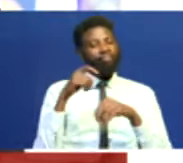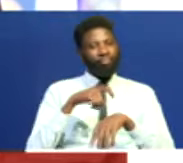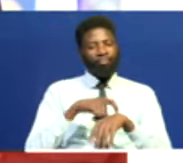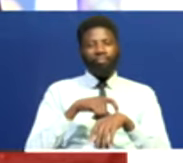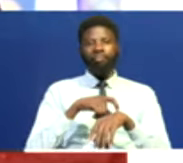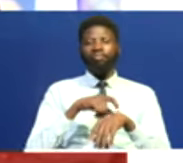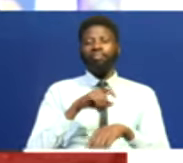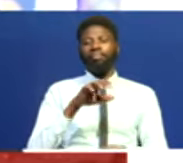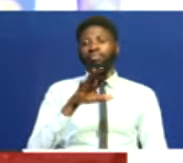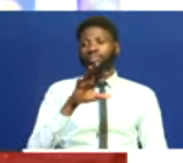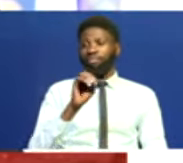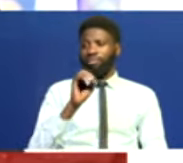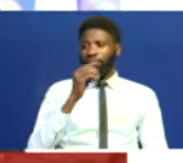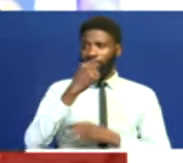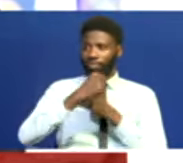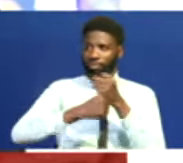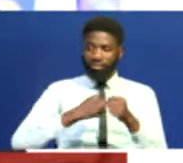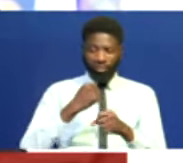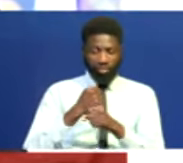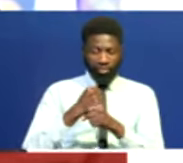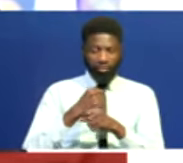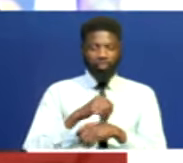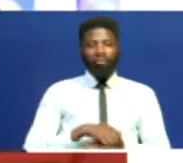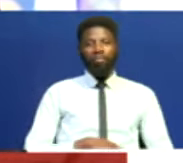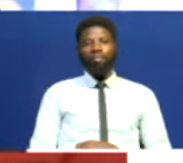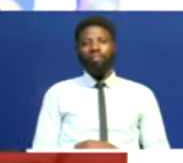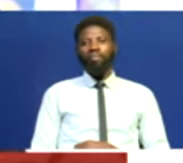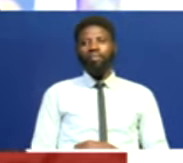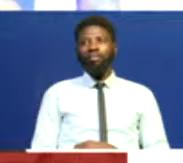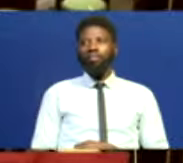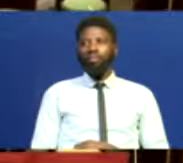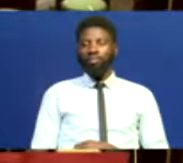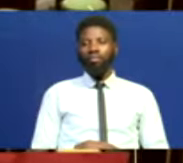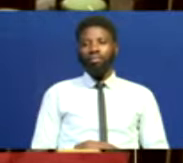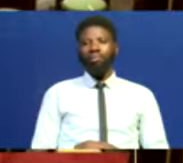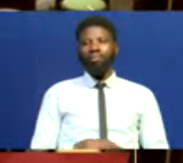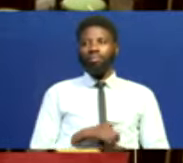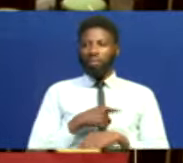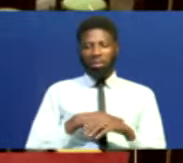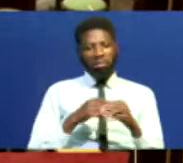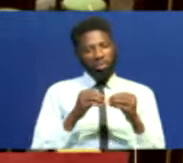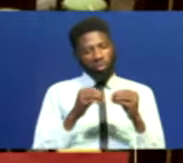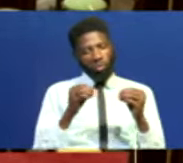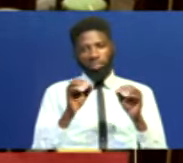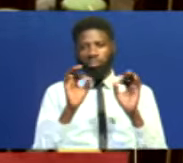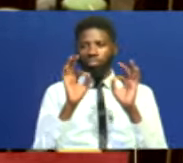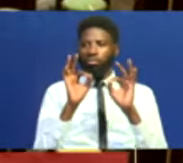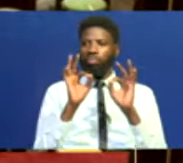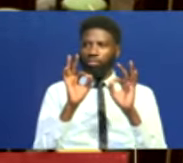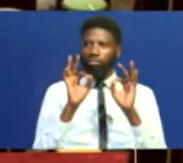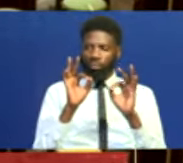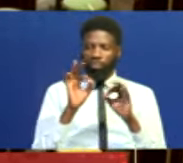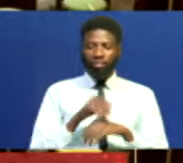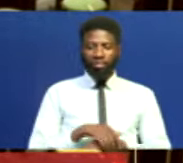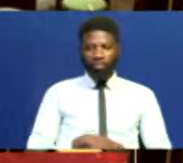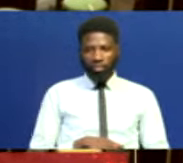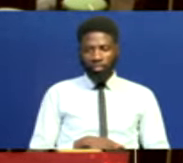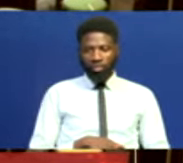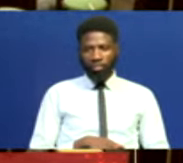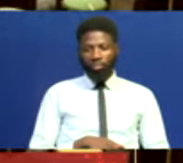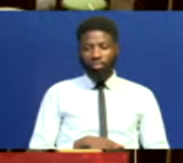five decades is quite long. It's been a good run. It's been a winding